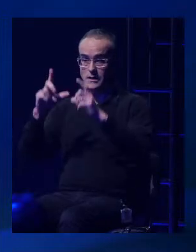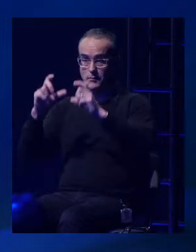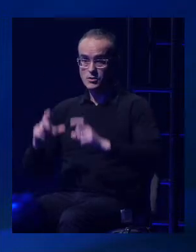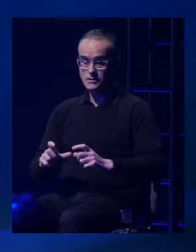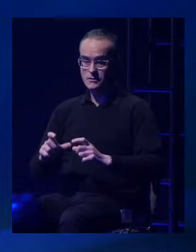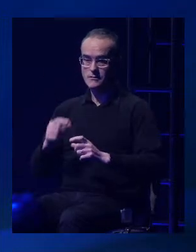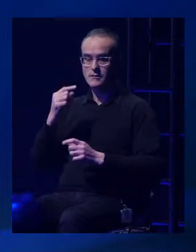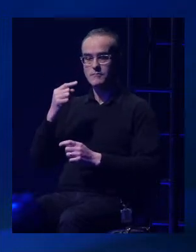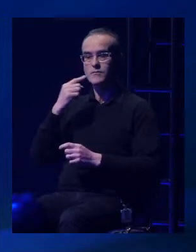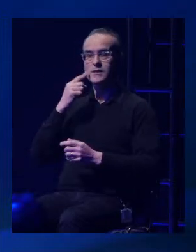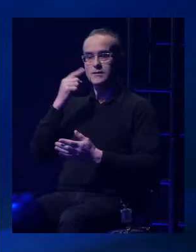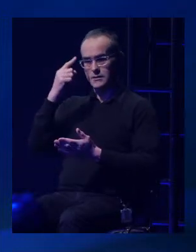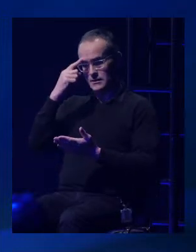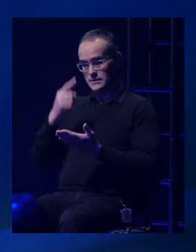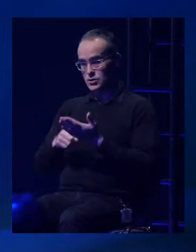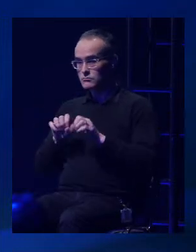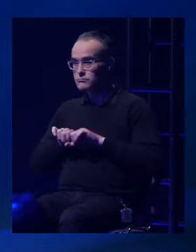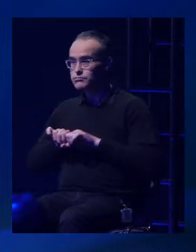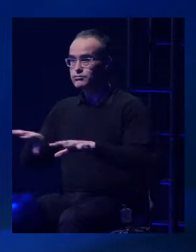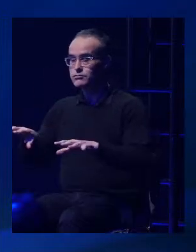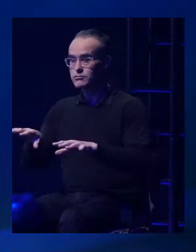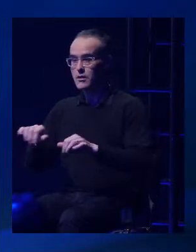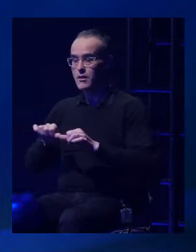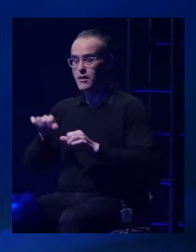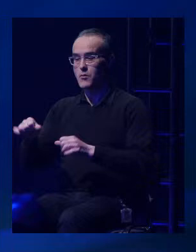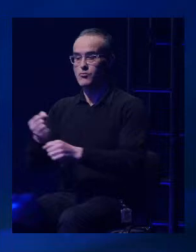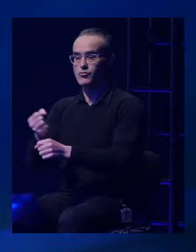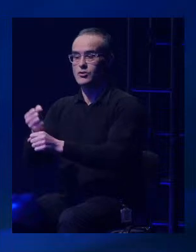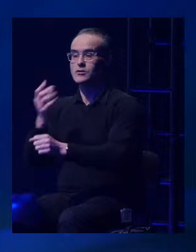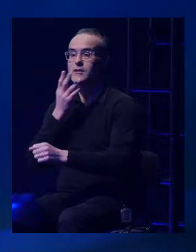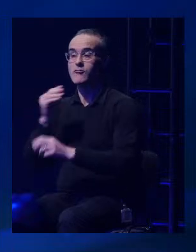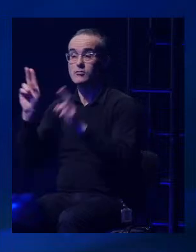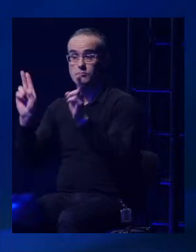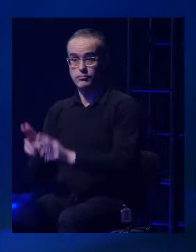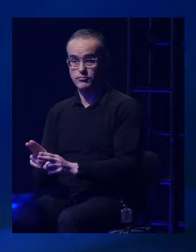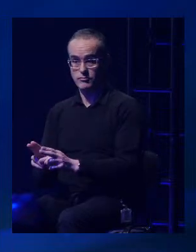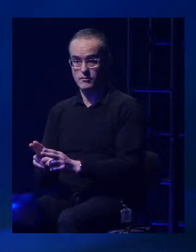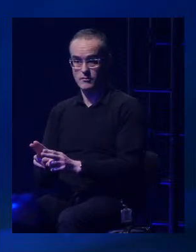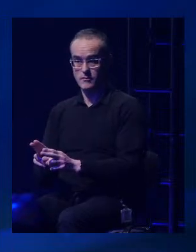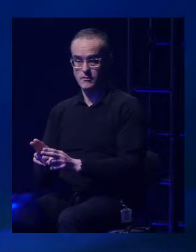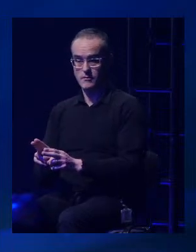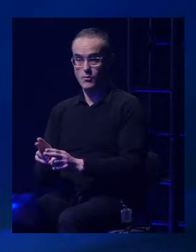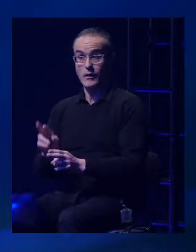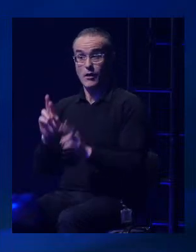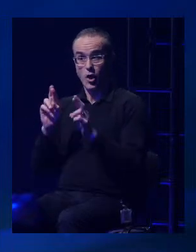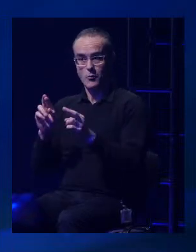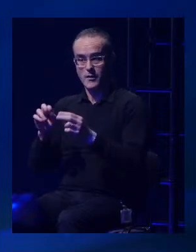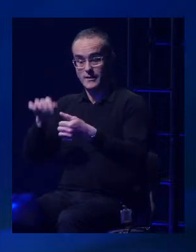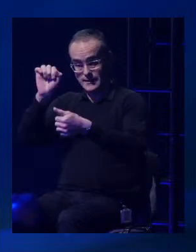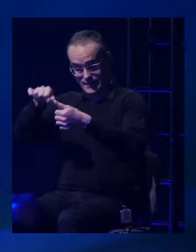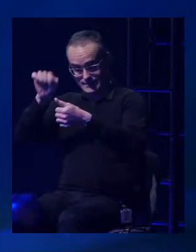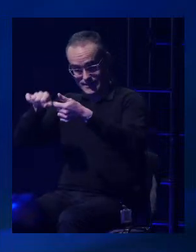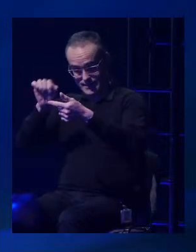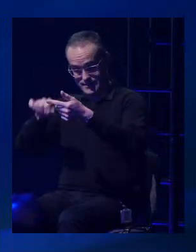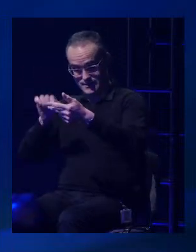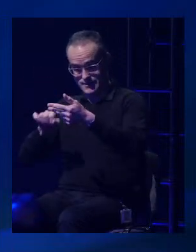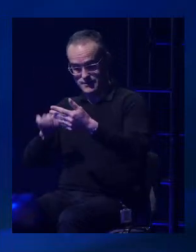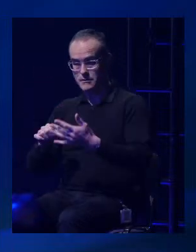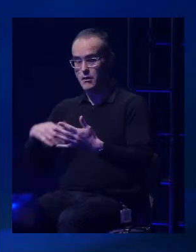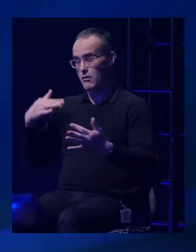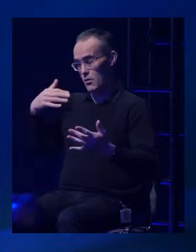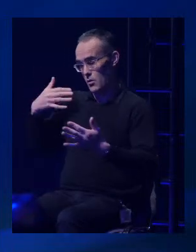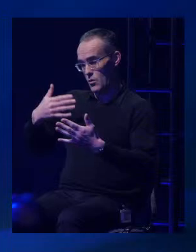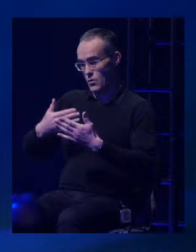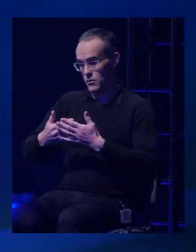decisions and reduce errors during production? And we like to think yes is the answer to all of these questions. We spent many years developing